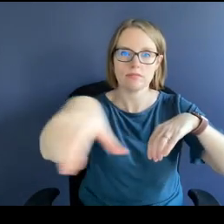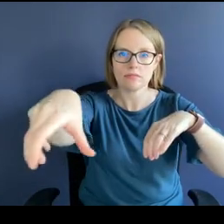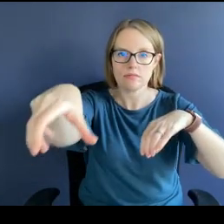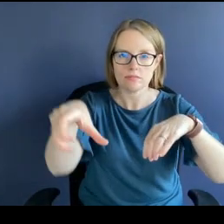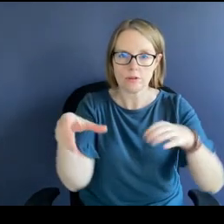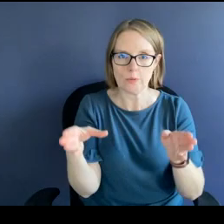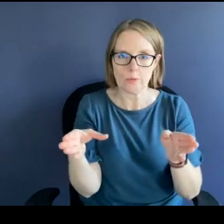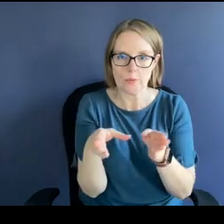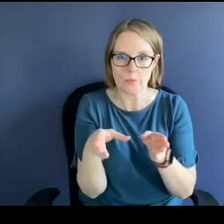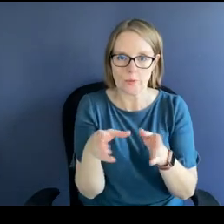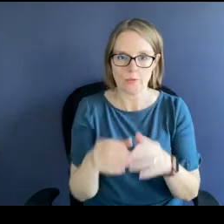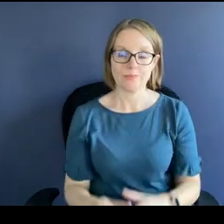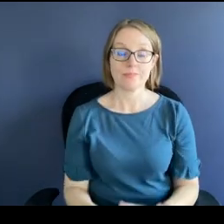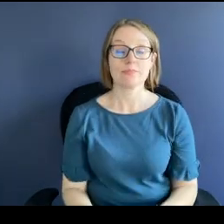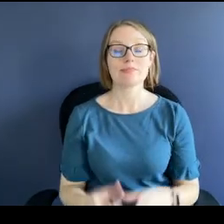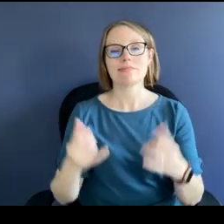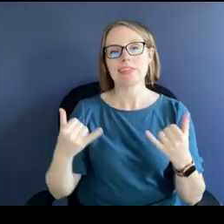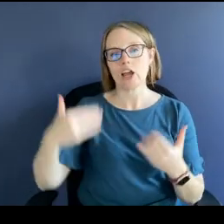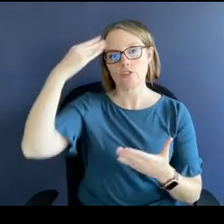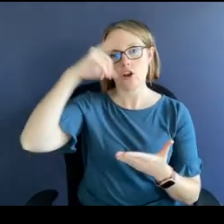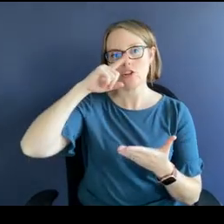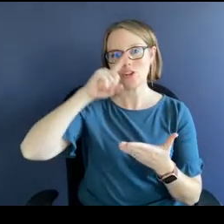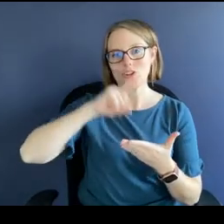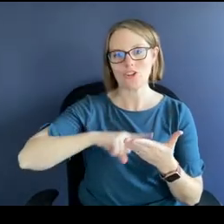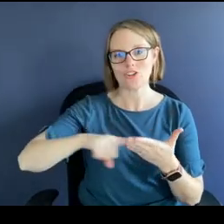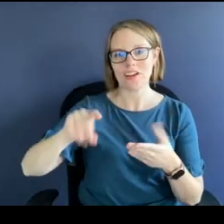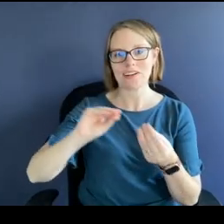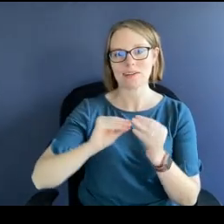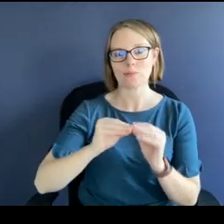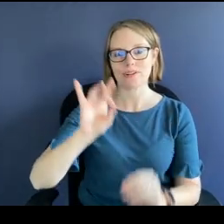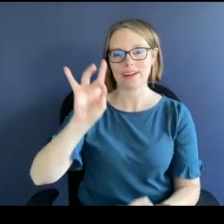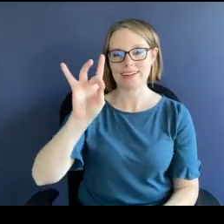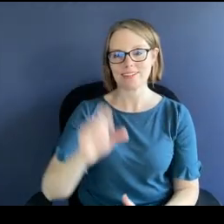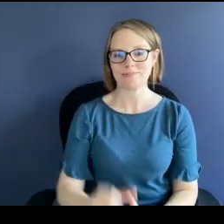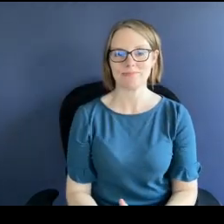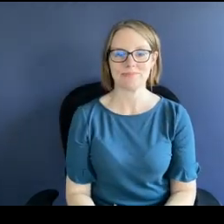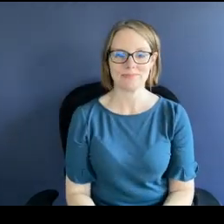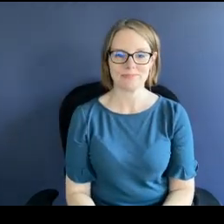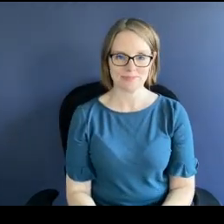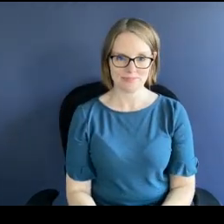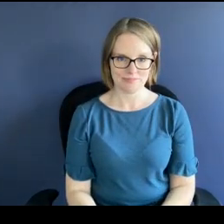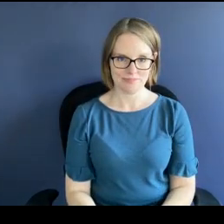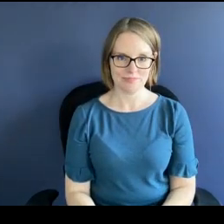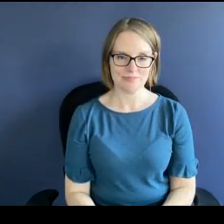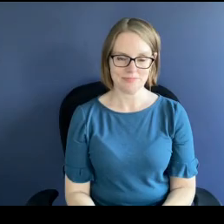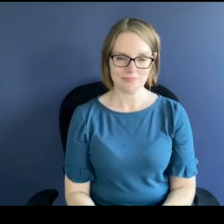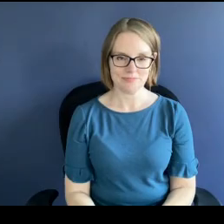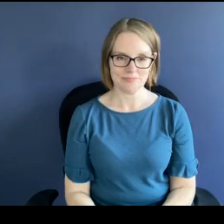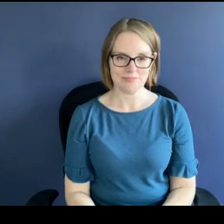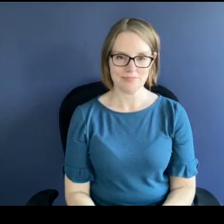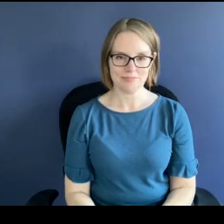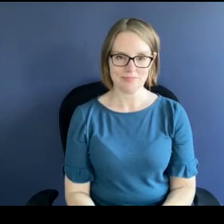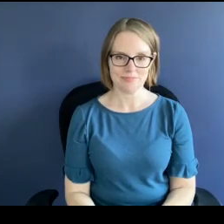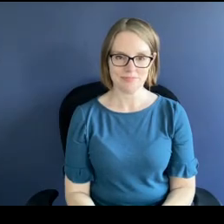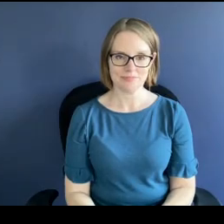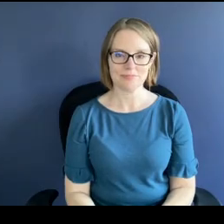And now we have arrived at knowledge check 8. So I will